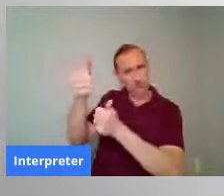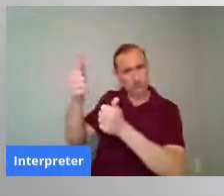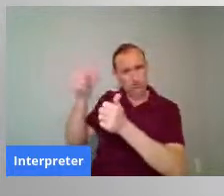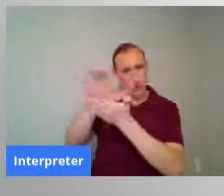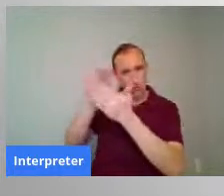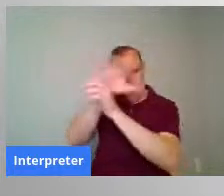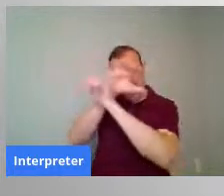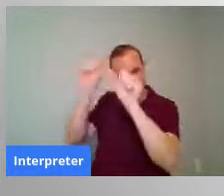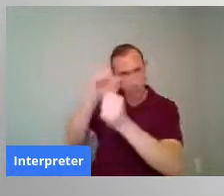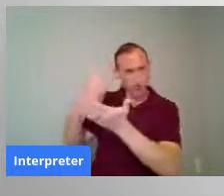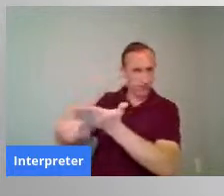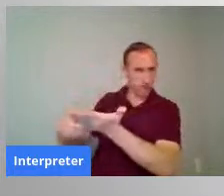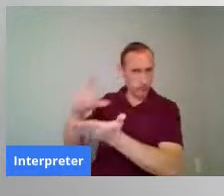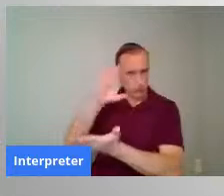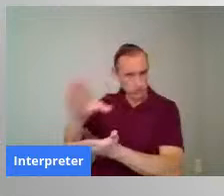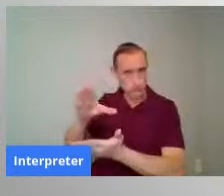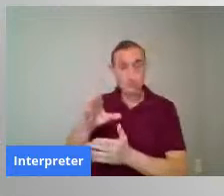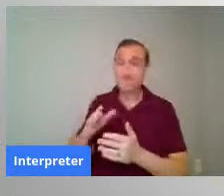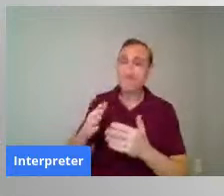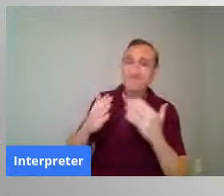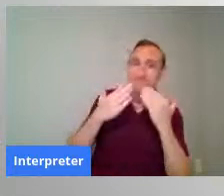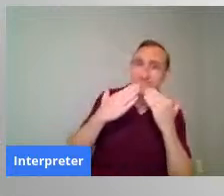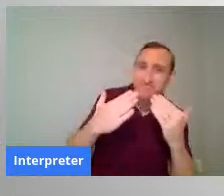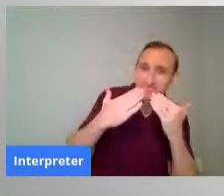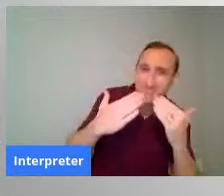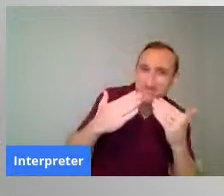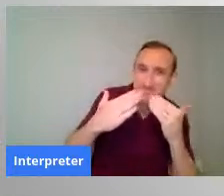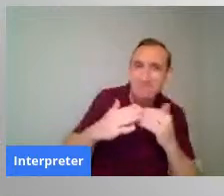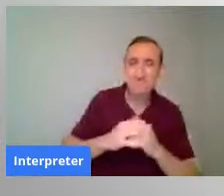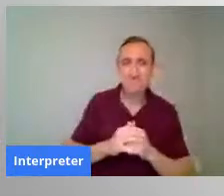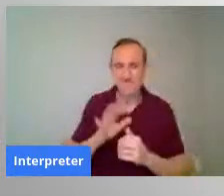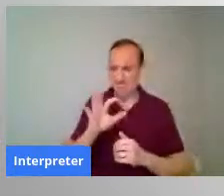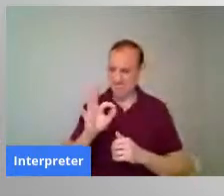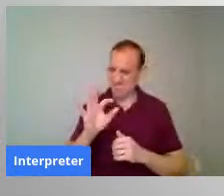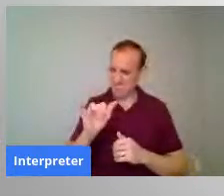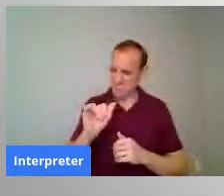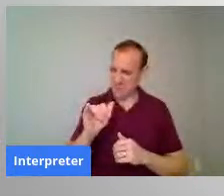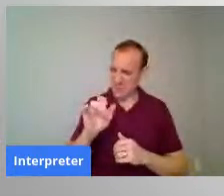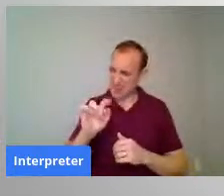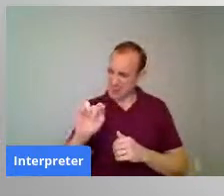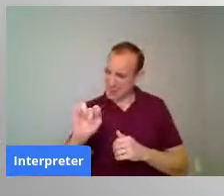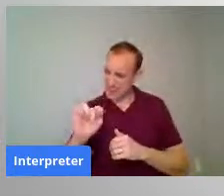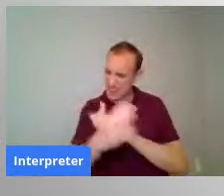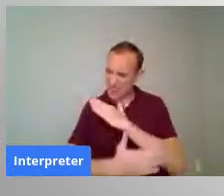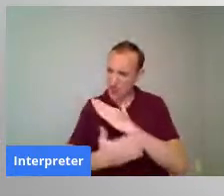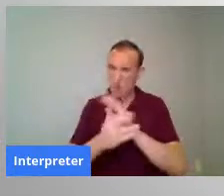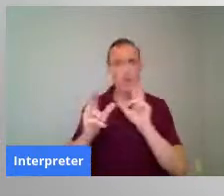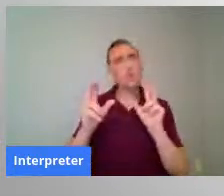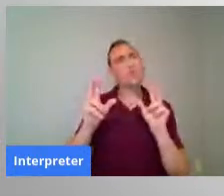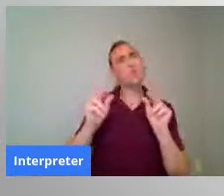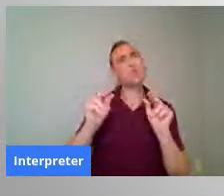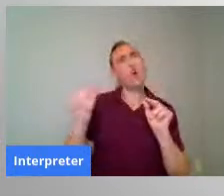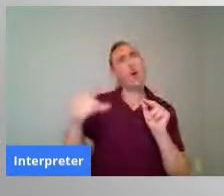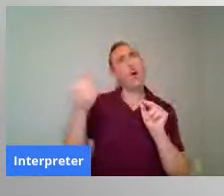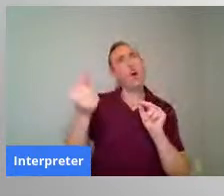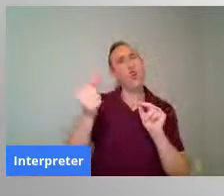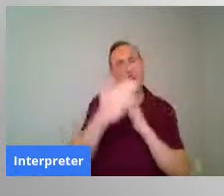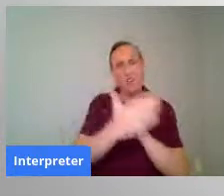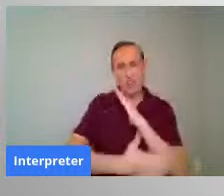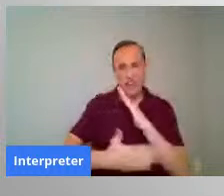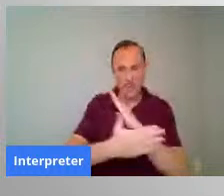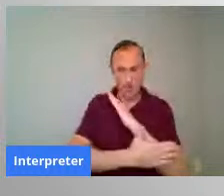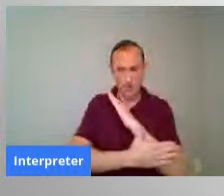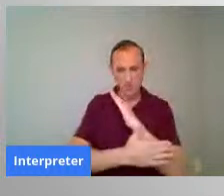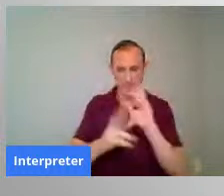know that, gosh, I want to say it wasn't Fayette County, it's outside of Atlanta, but they definitely had, they still have it. It's a